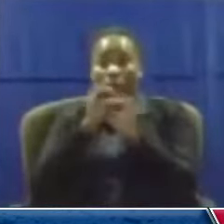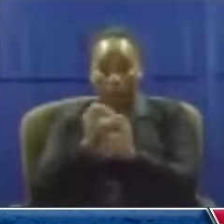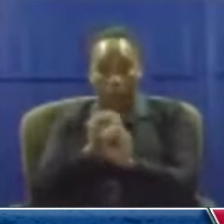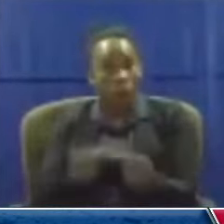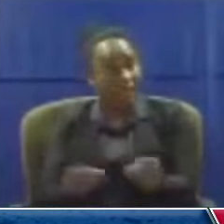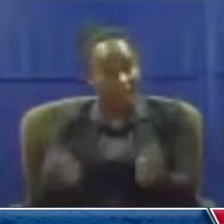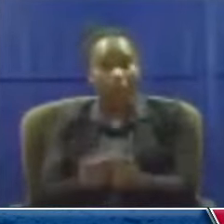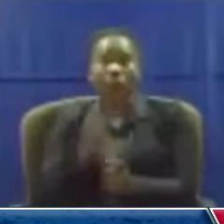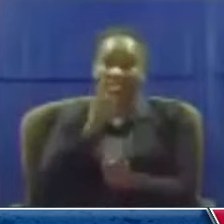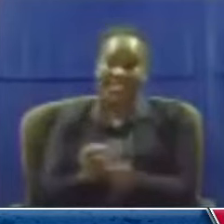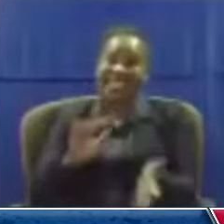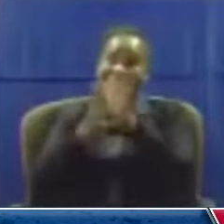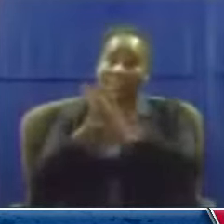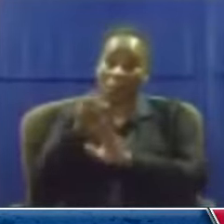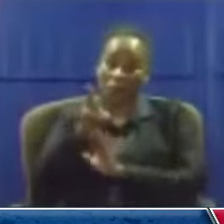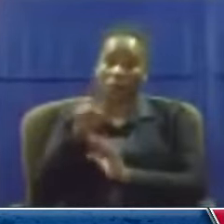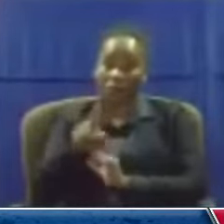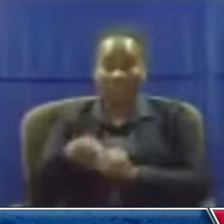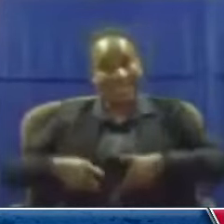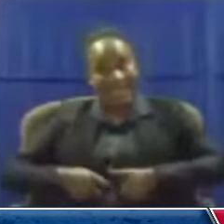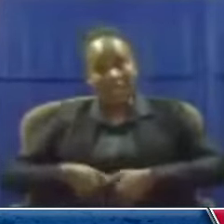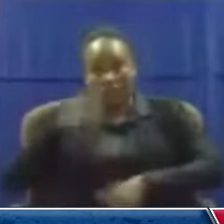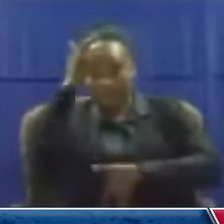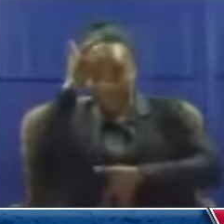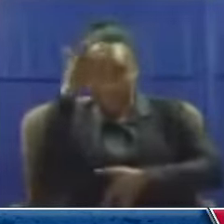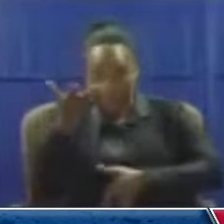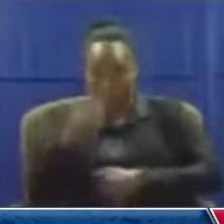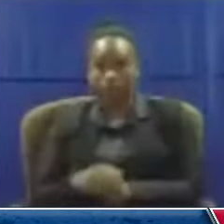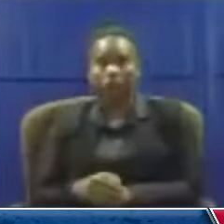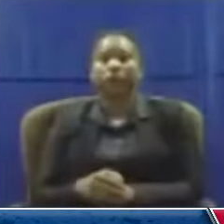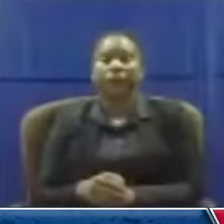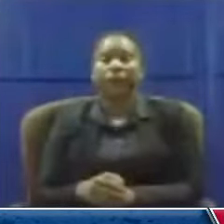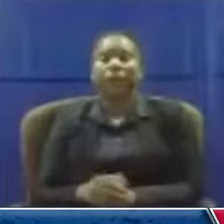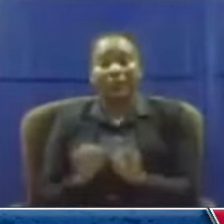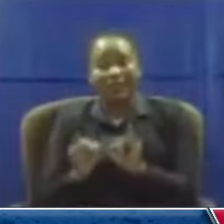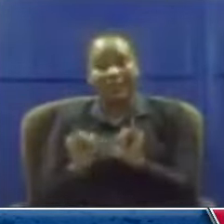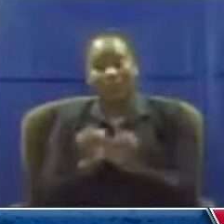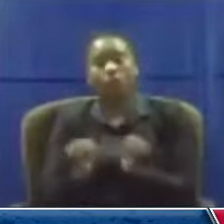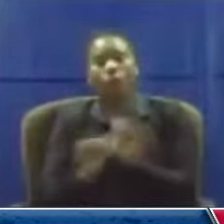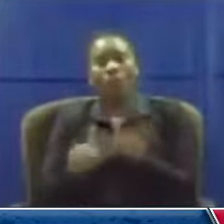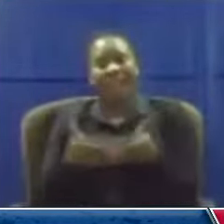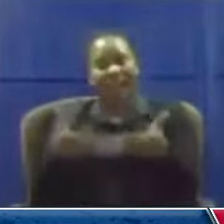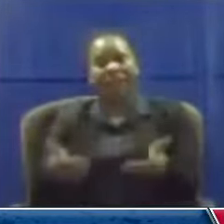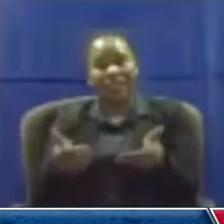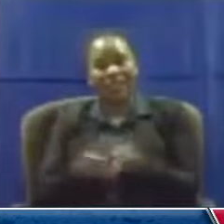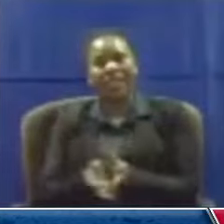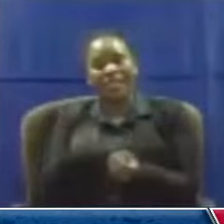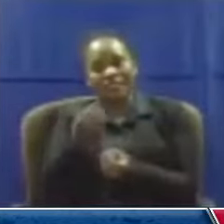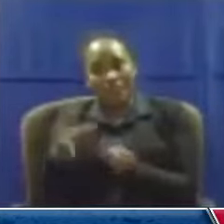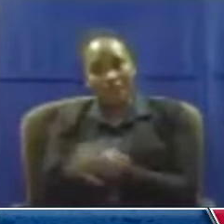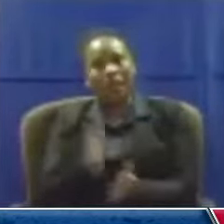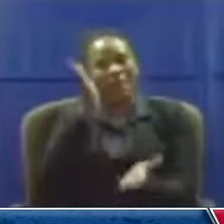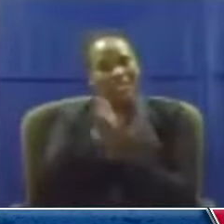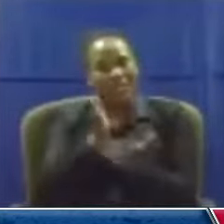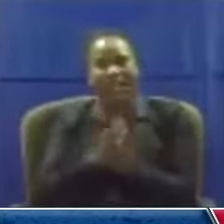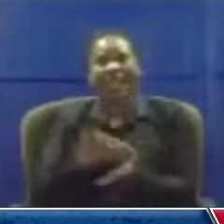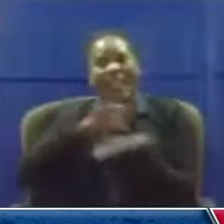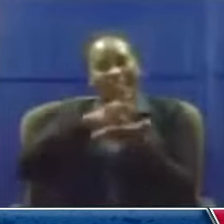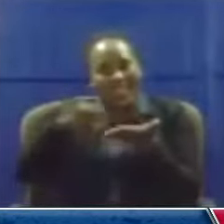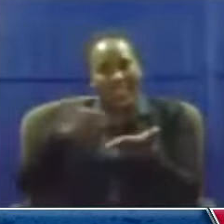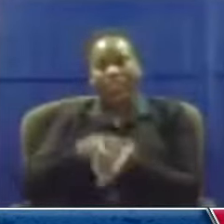in the form of deadly disease. The urgency of restoring these services, and particularly clean drinking, cooking,